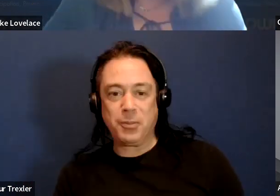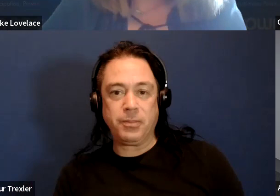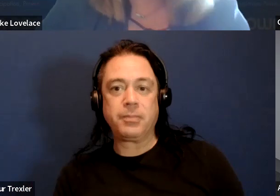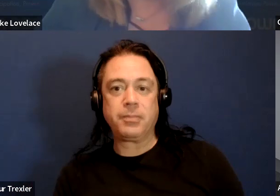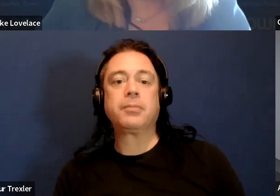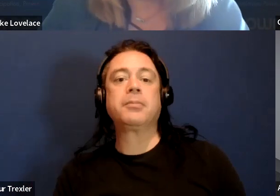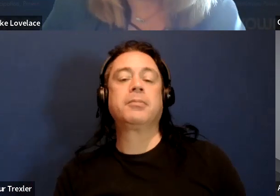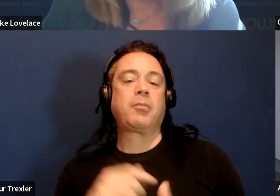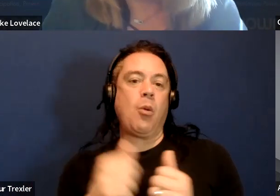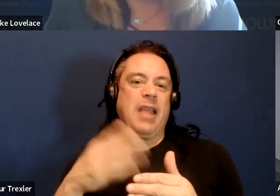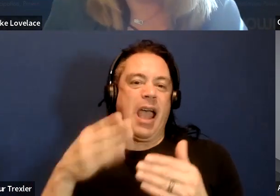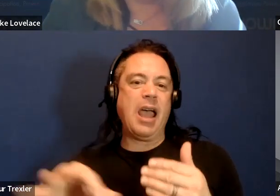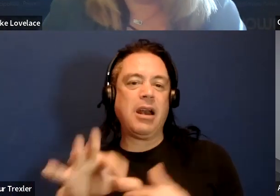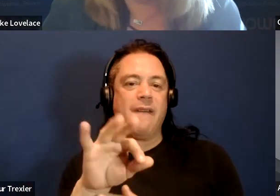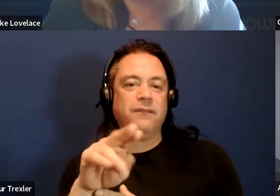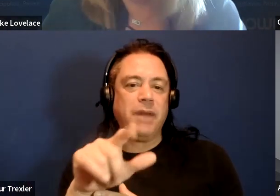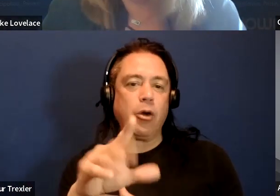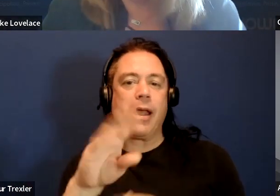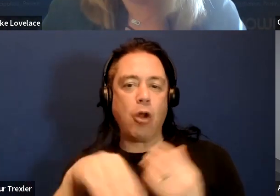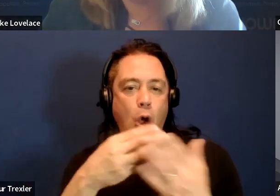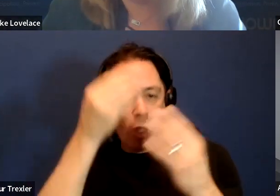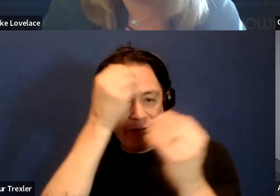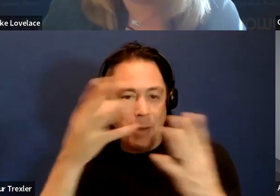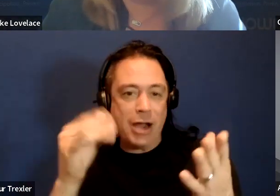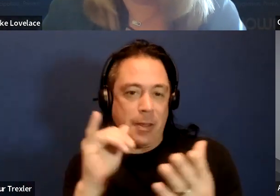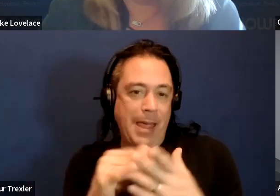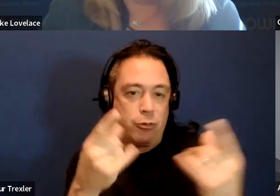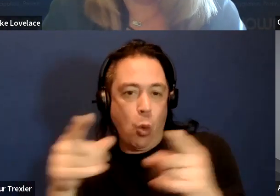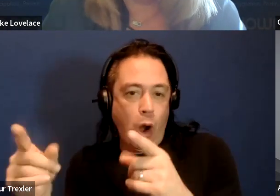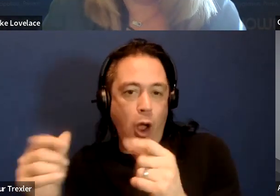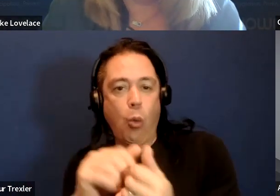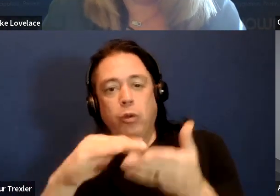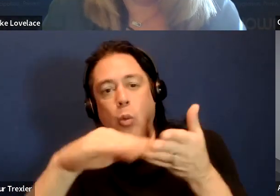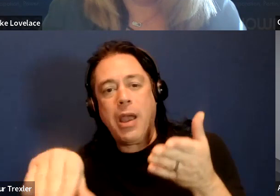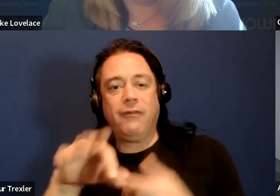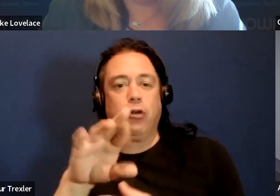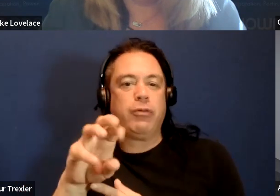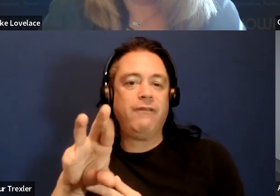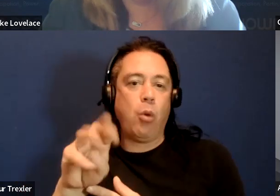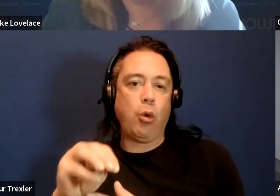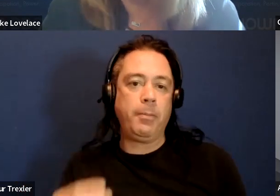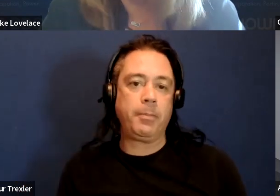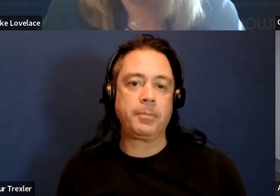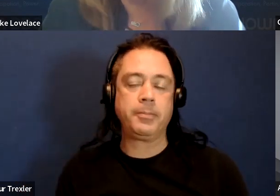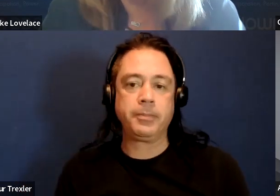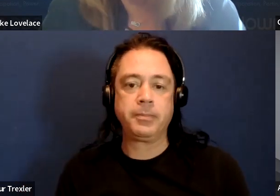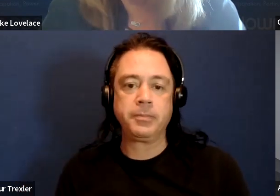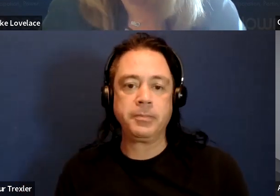with the end of the funnel and all of the information going on with the waiver reforms. So